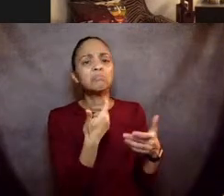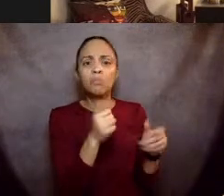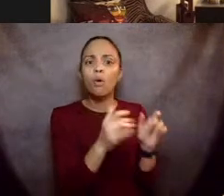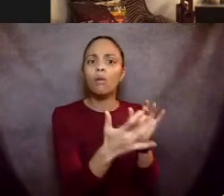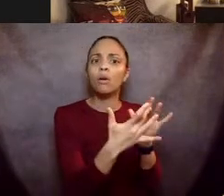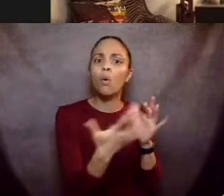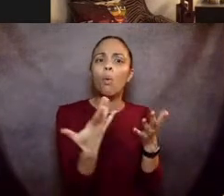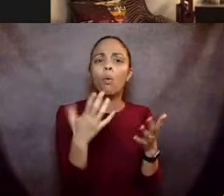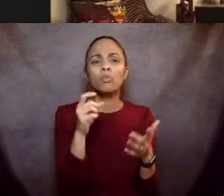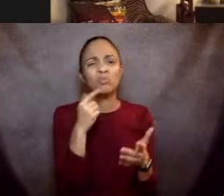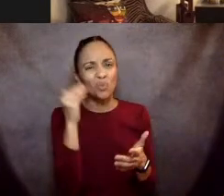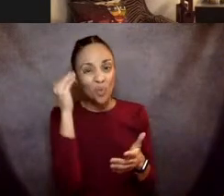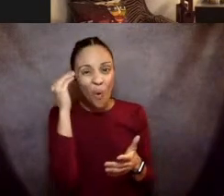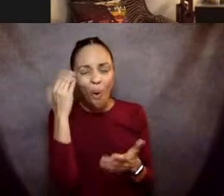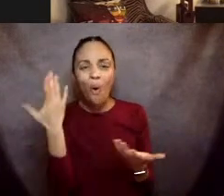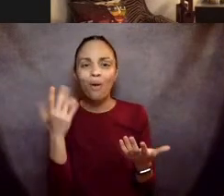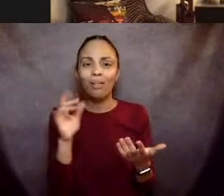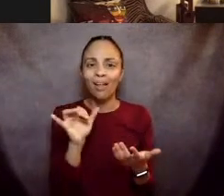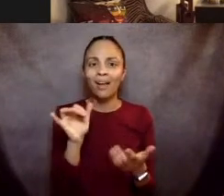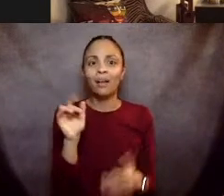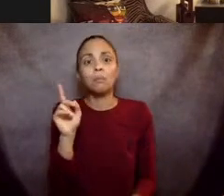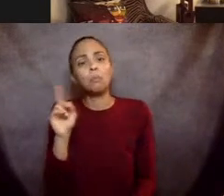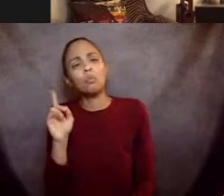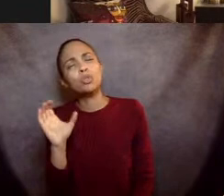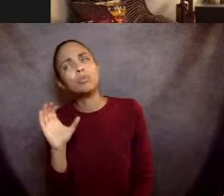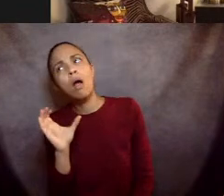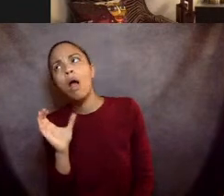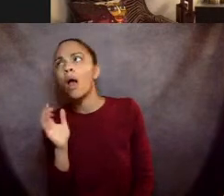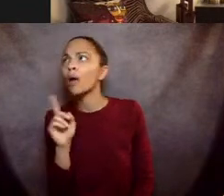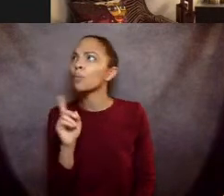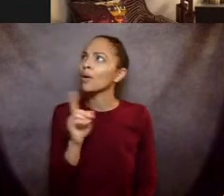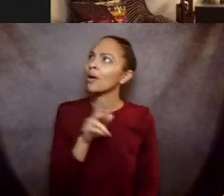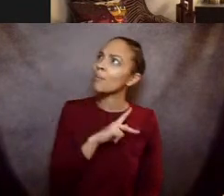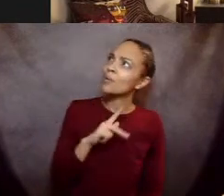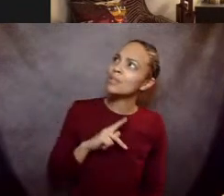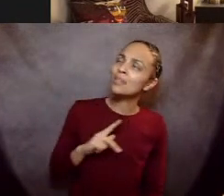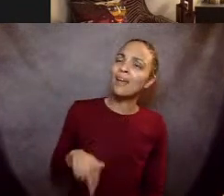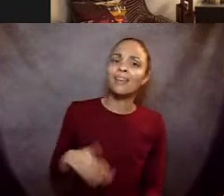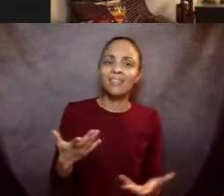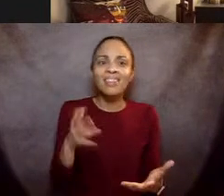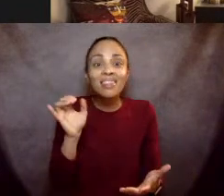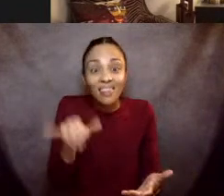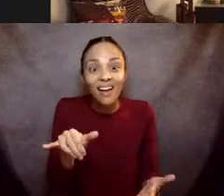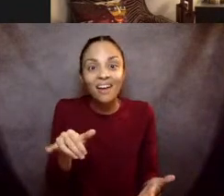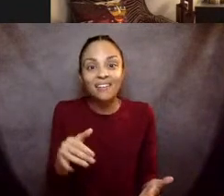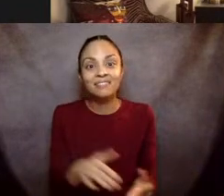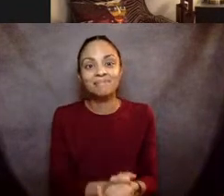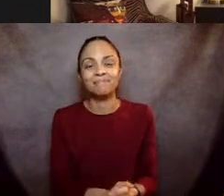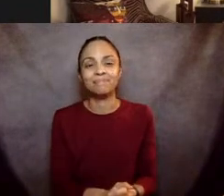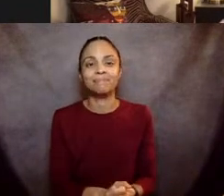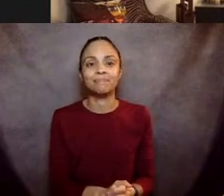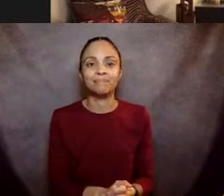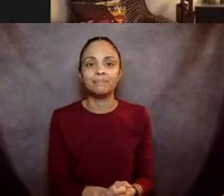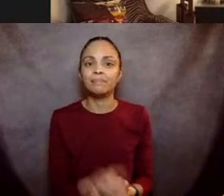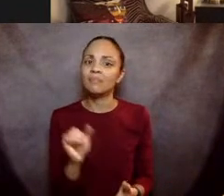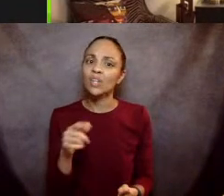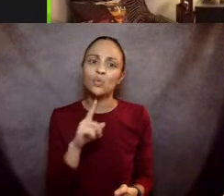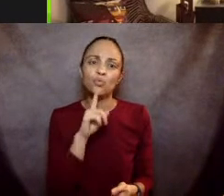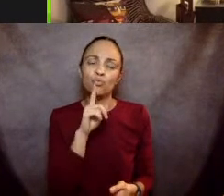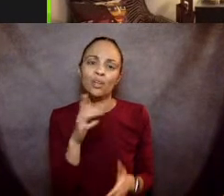Where's Sharron? Where's Princess? You know, and that's been a tremendous